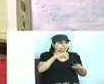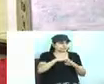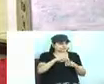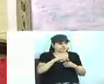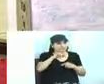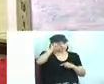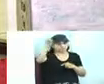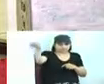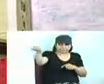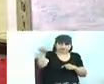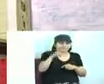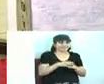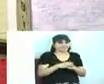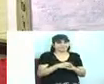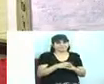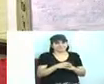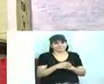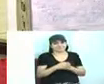courtyard.